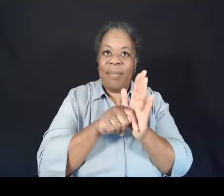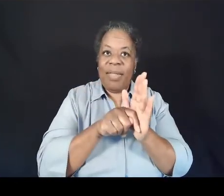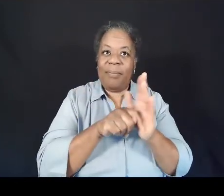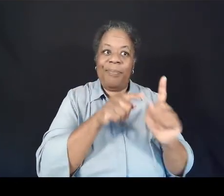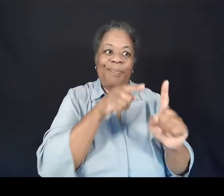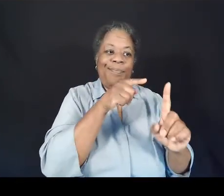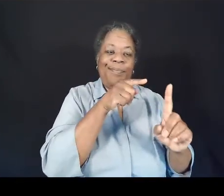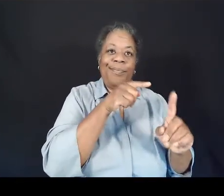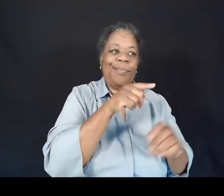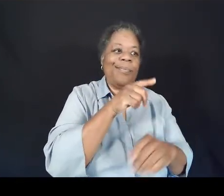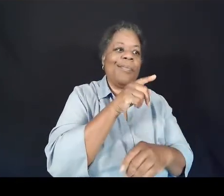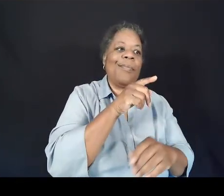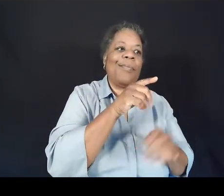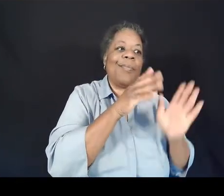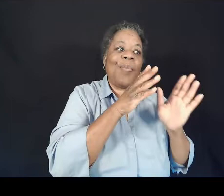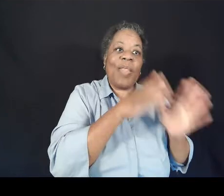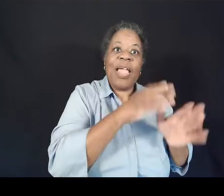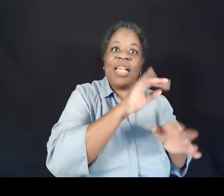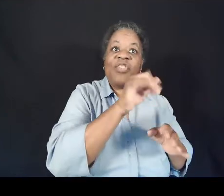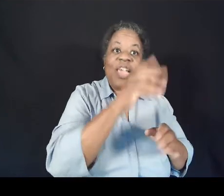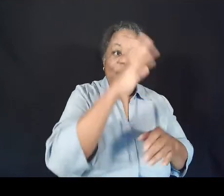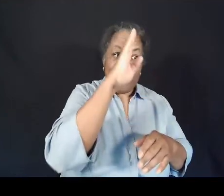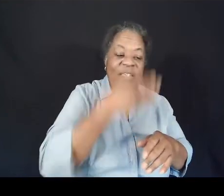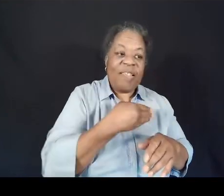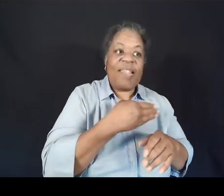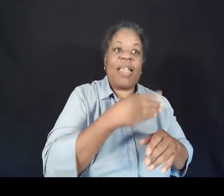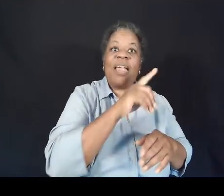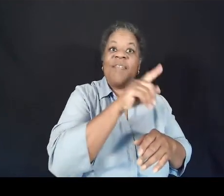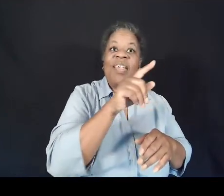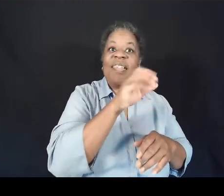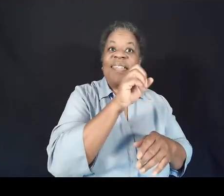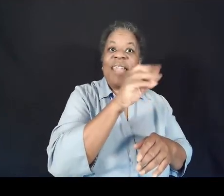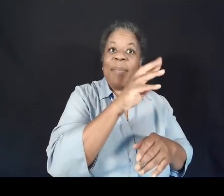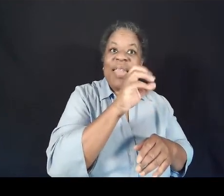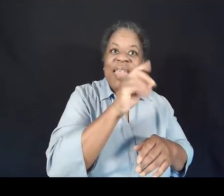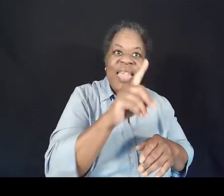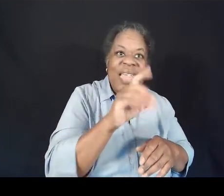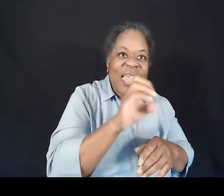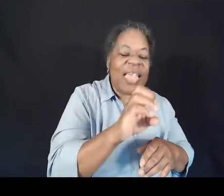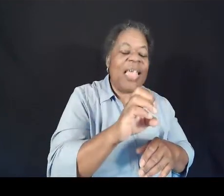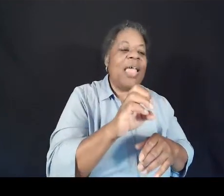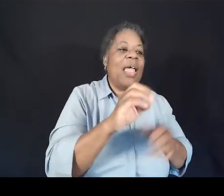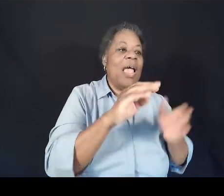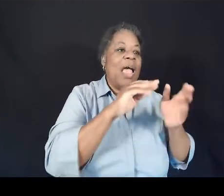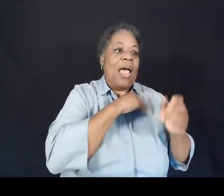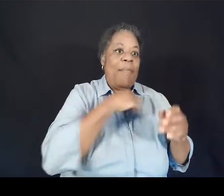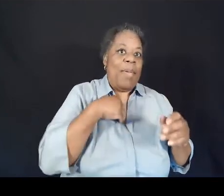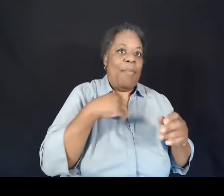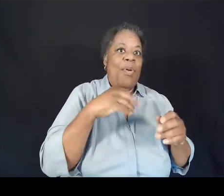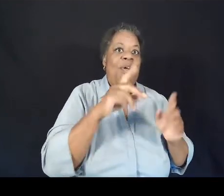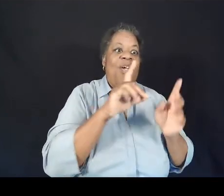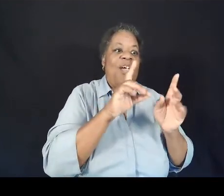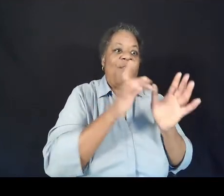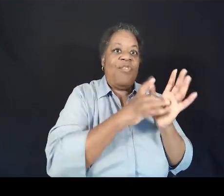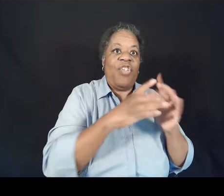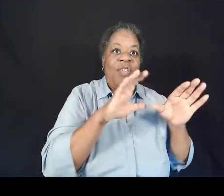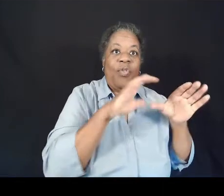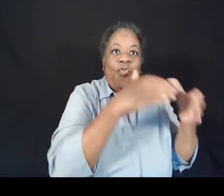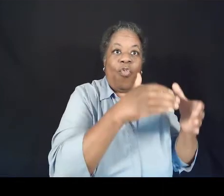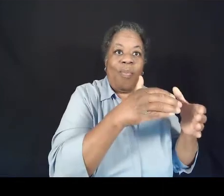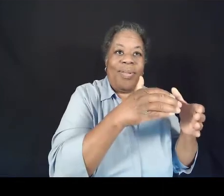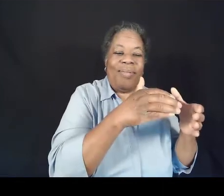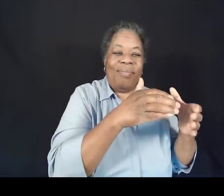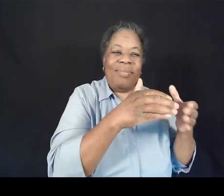There's James, the son of Zebedee, brother of John, a member of Jesus' inner circle. It's probably not that